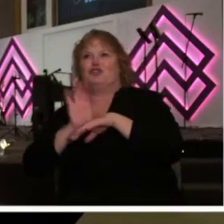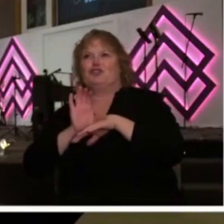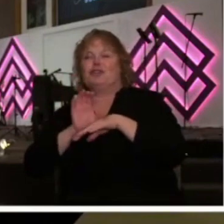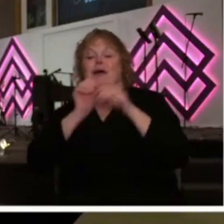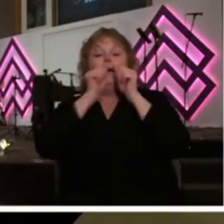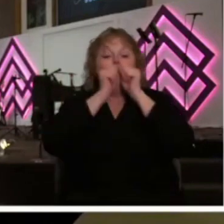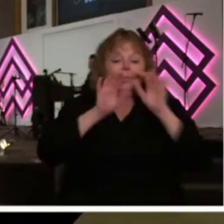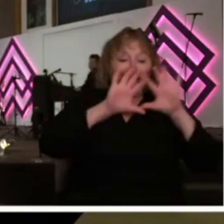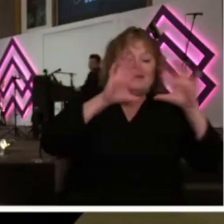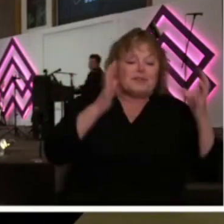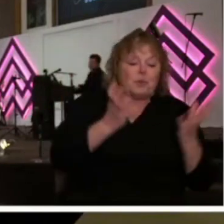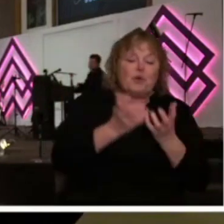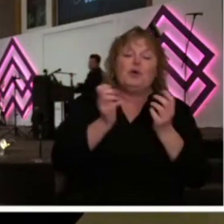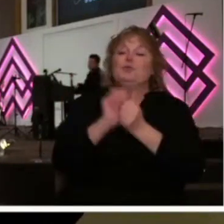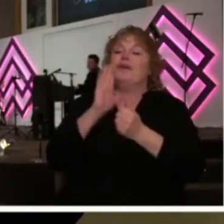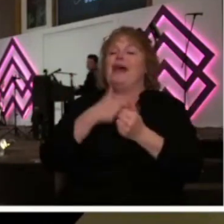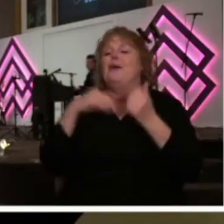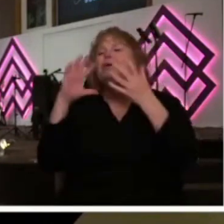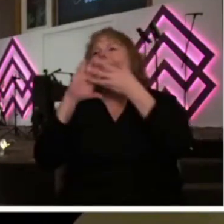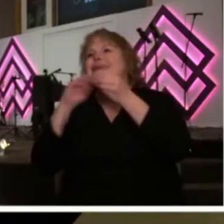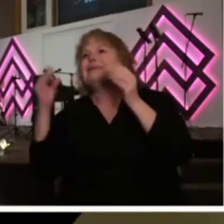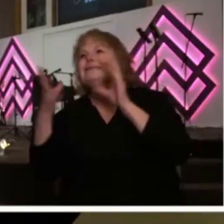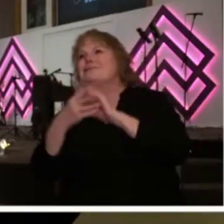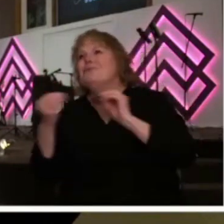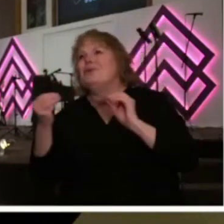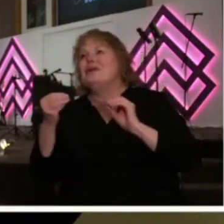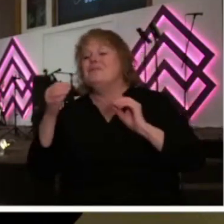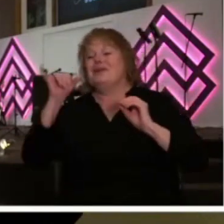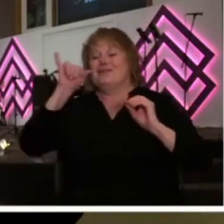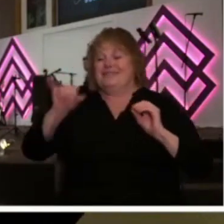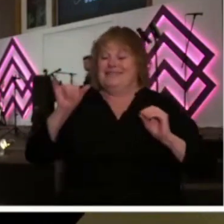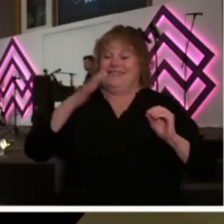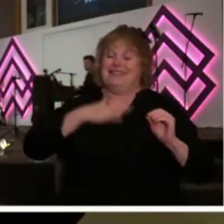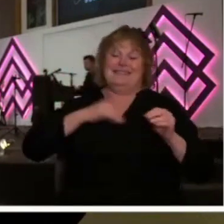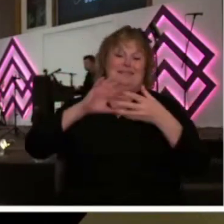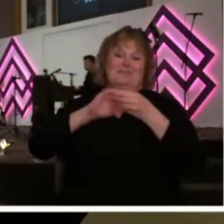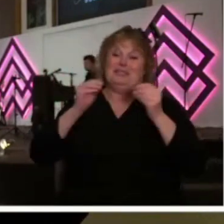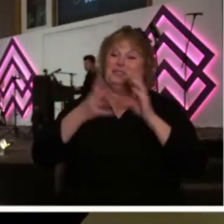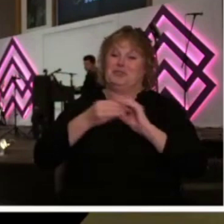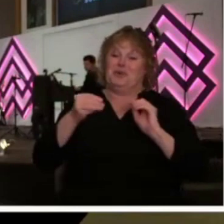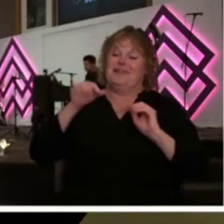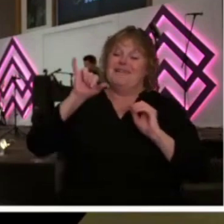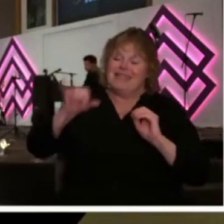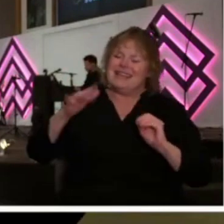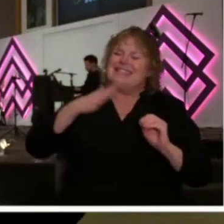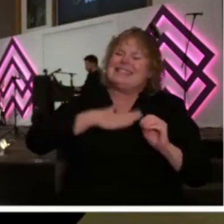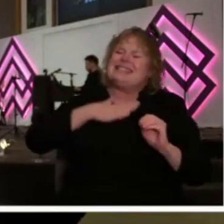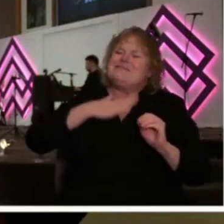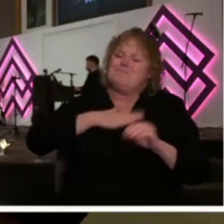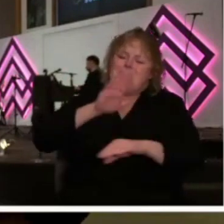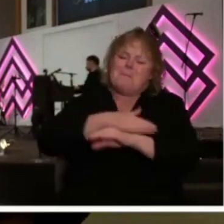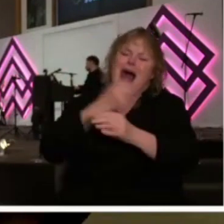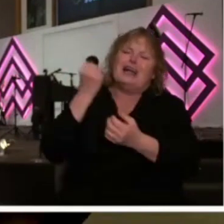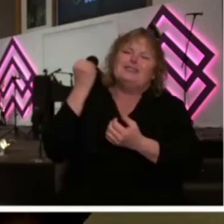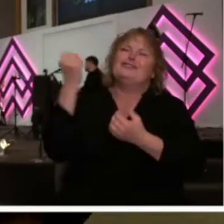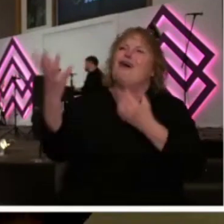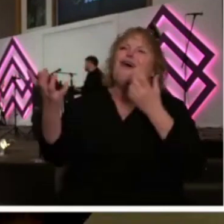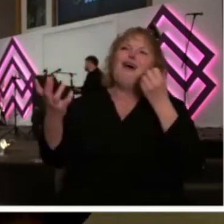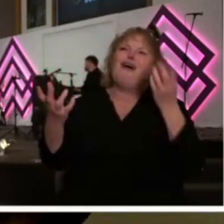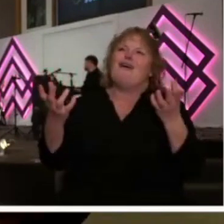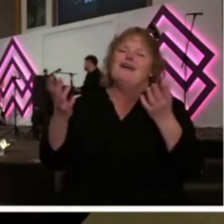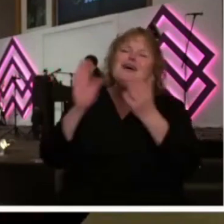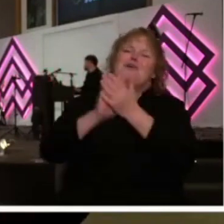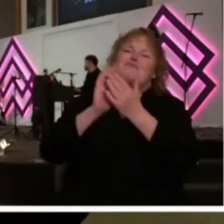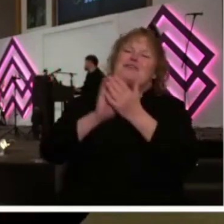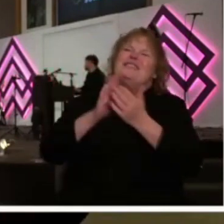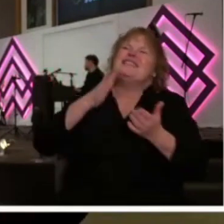the world through our testimony, for this is my story, and this is my song,